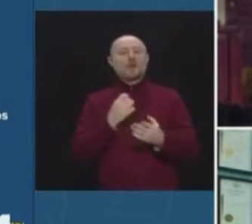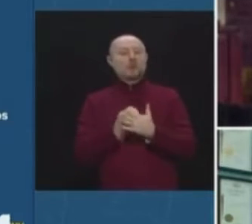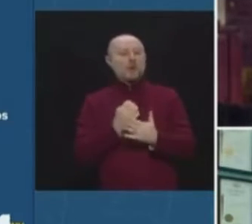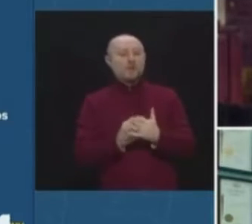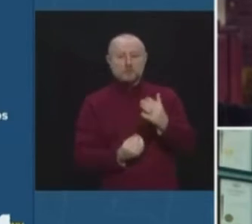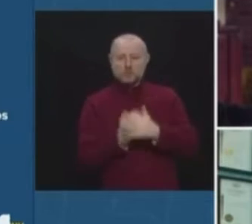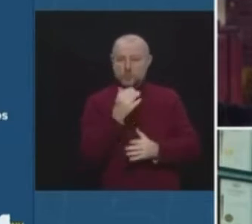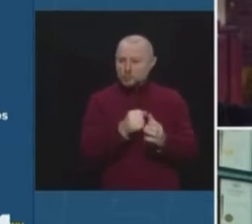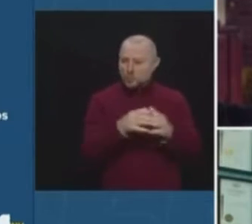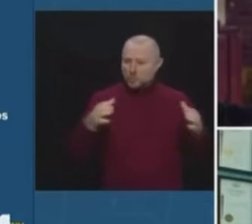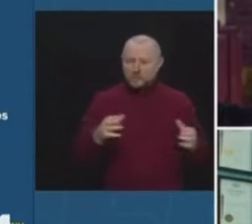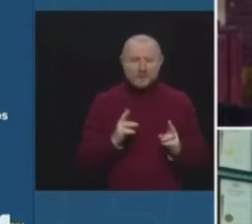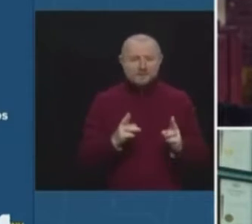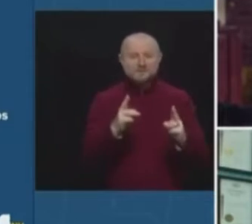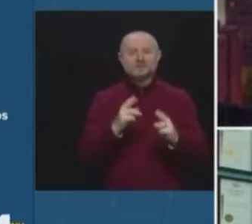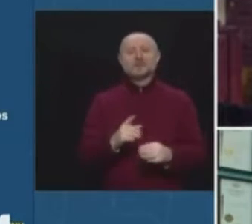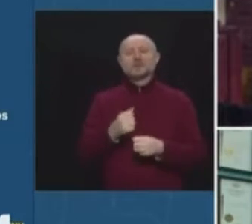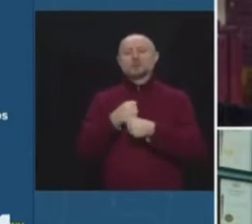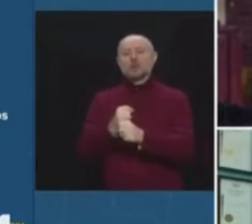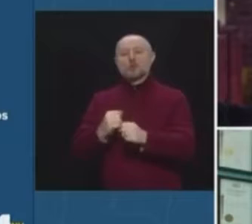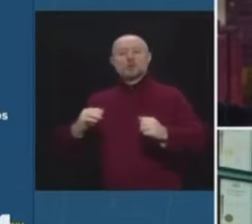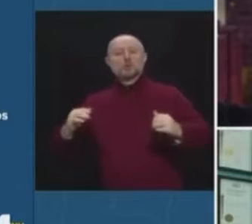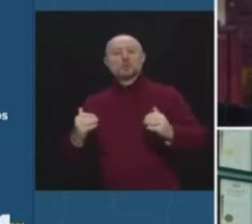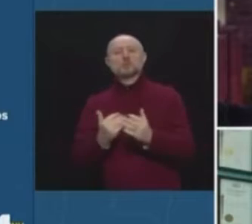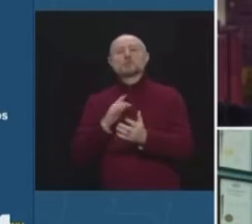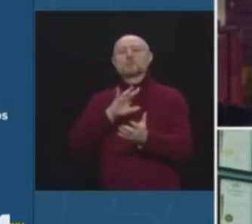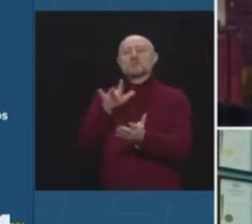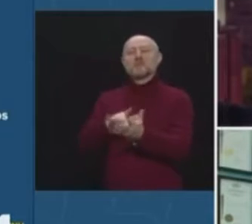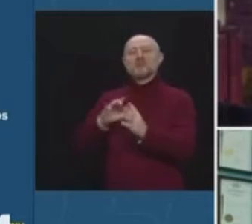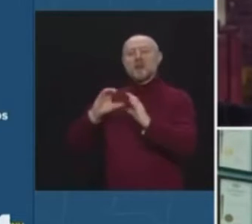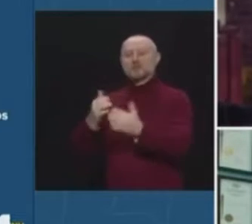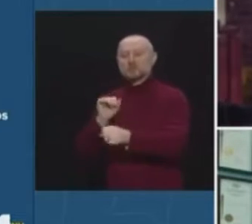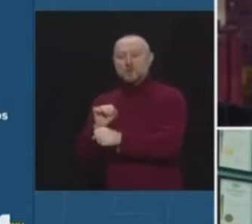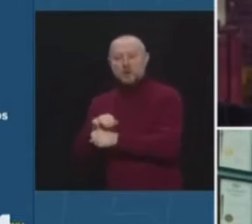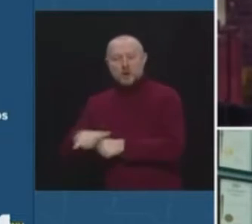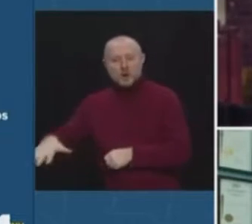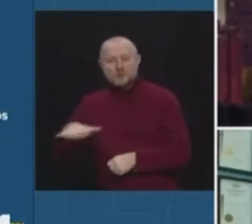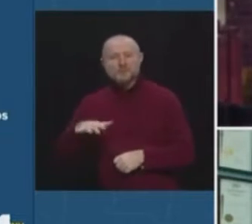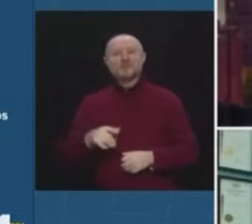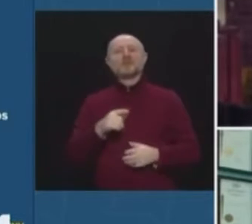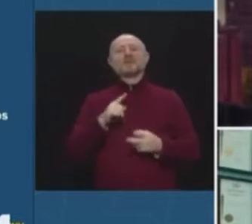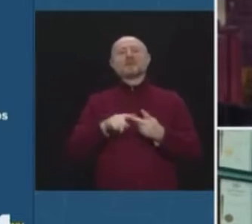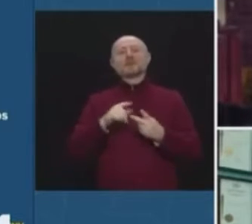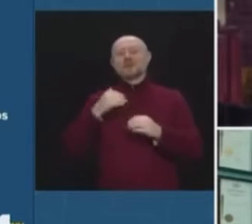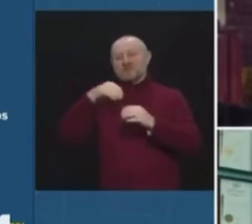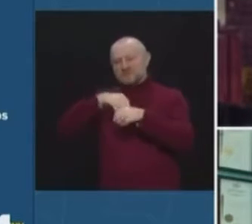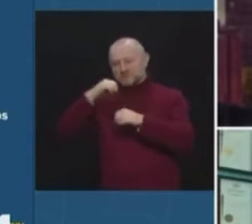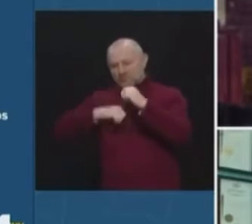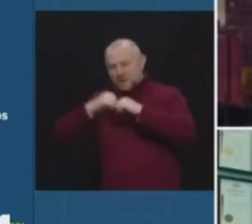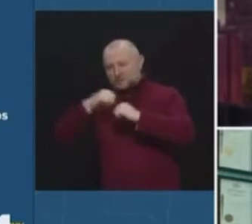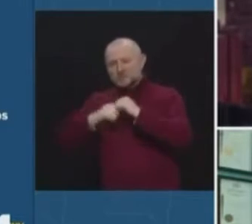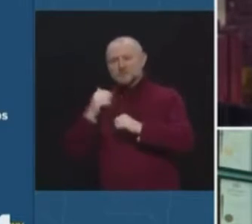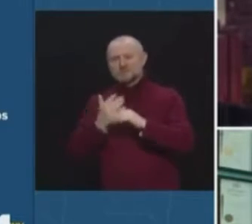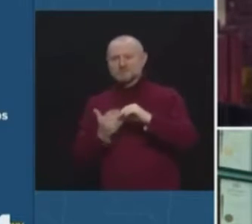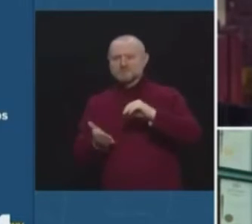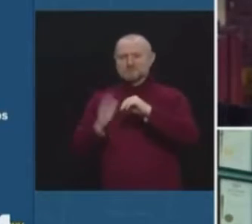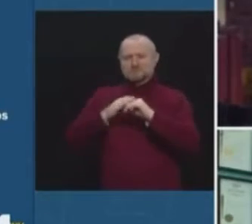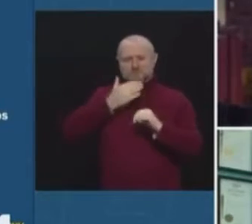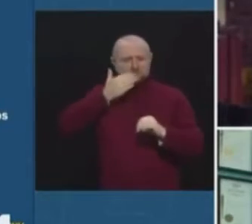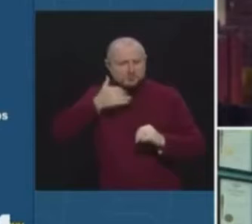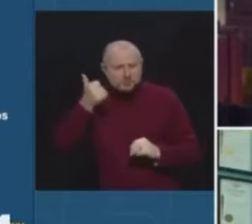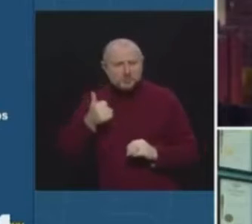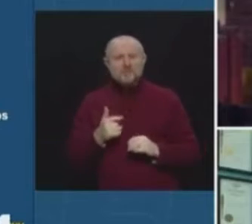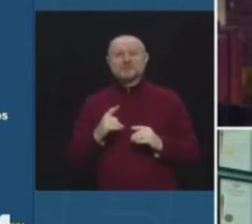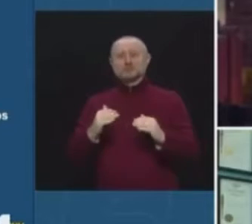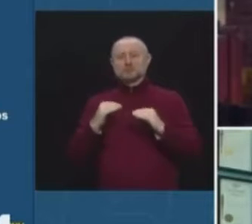don't know, how much. We will look at how much revenue is there. Obviously, much more than was projected last year. The